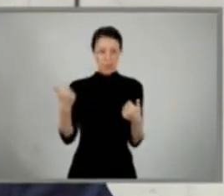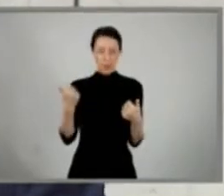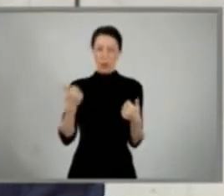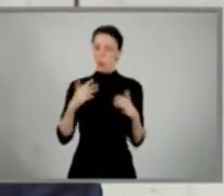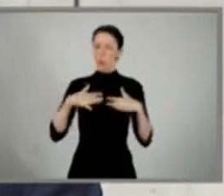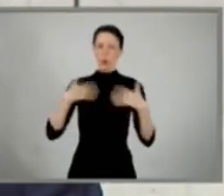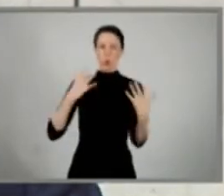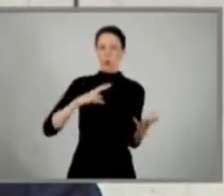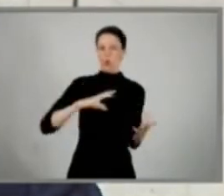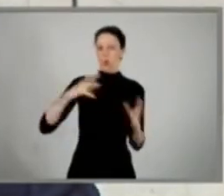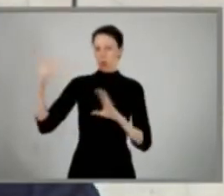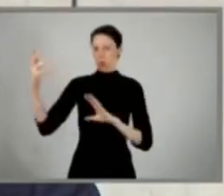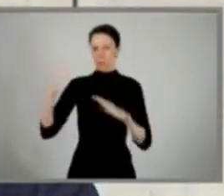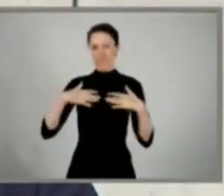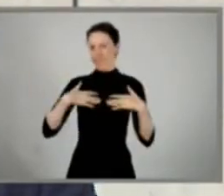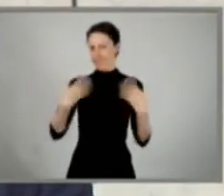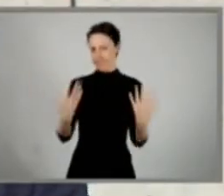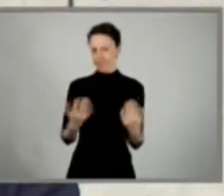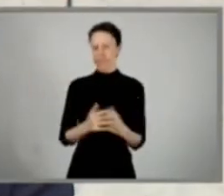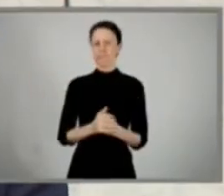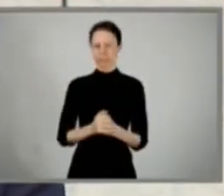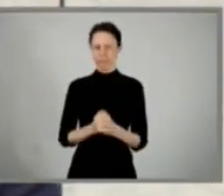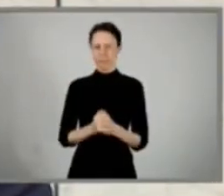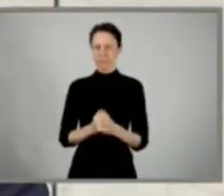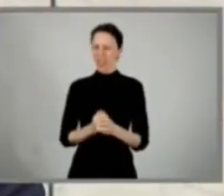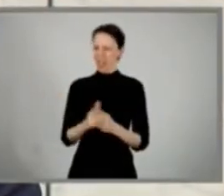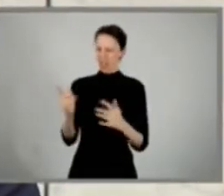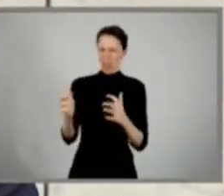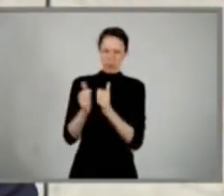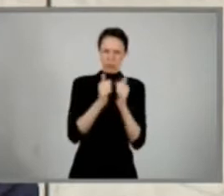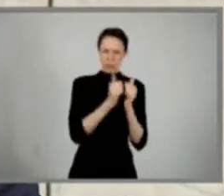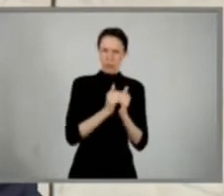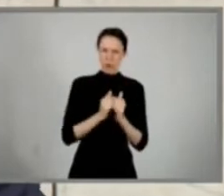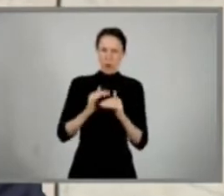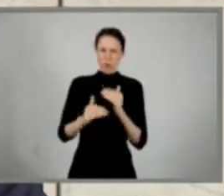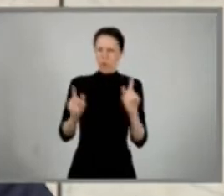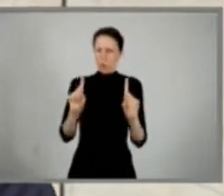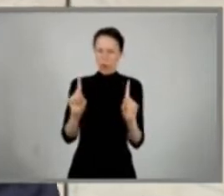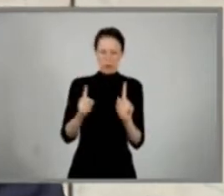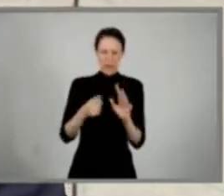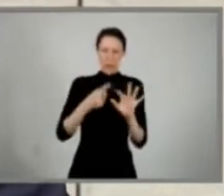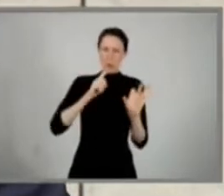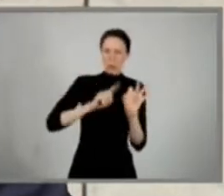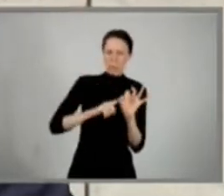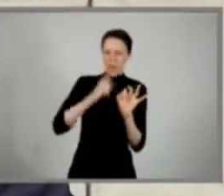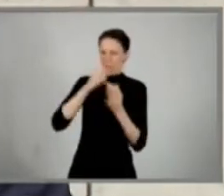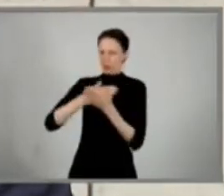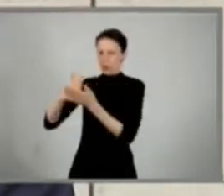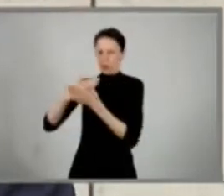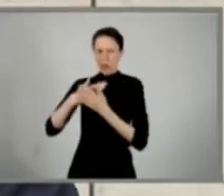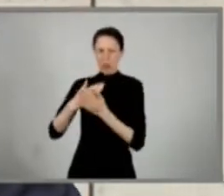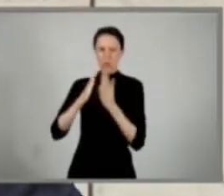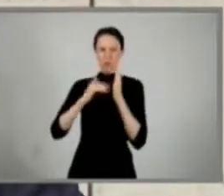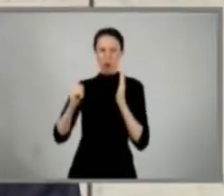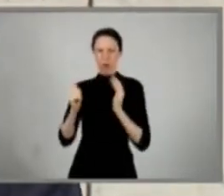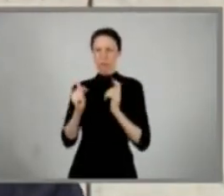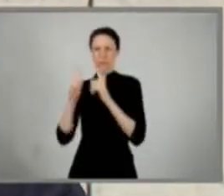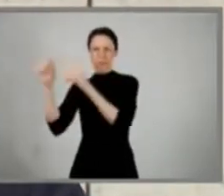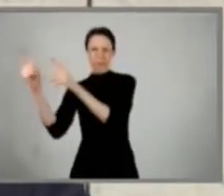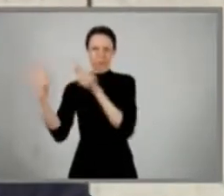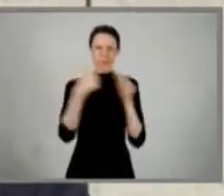is shared, how the equipment that is needed is identified by fire chiefs. That is what we respond to, and we'll continue to do that.